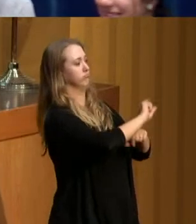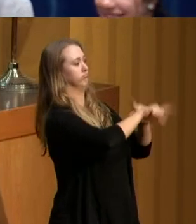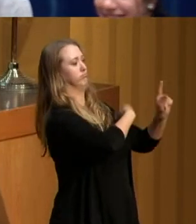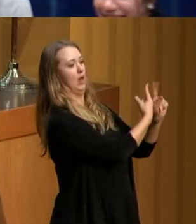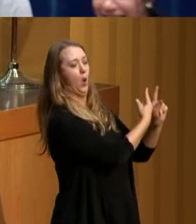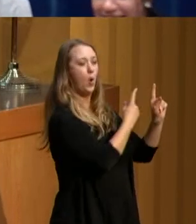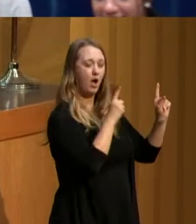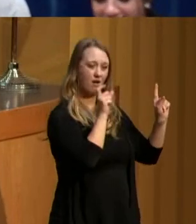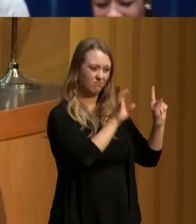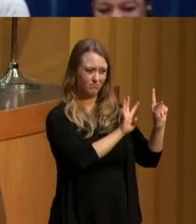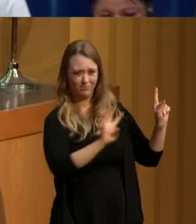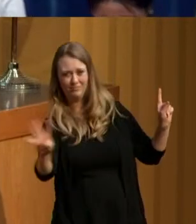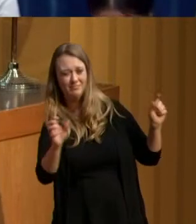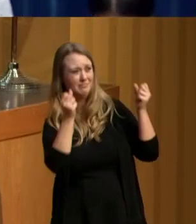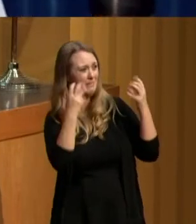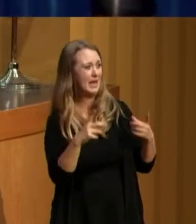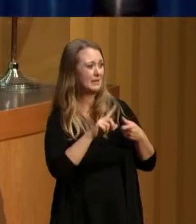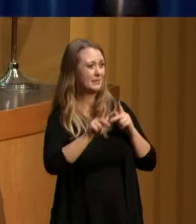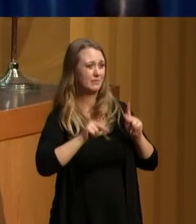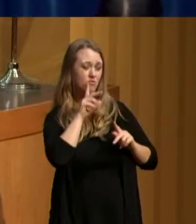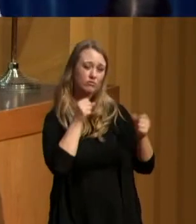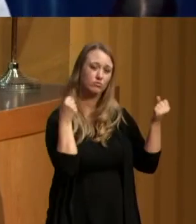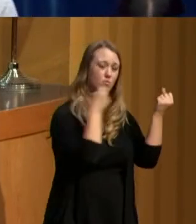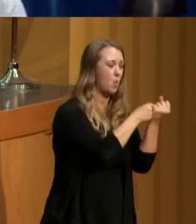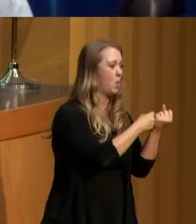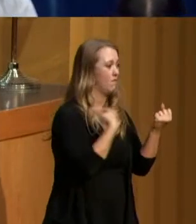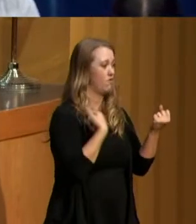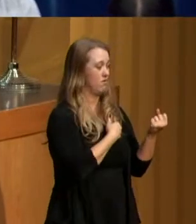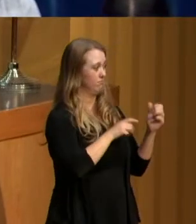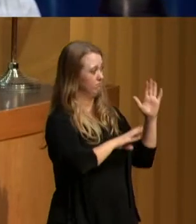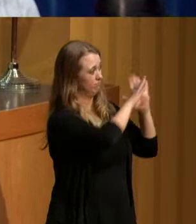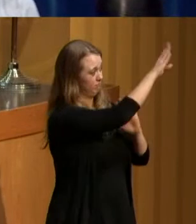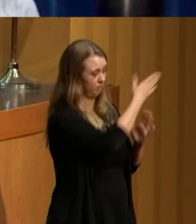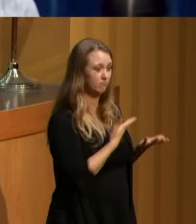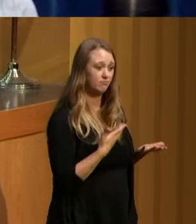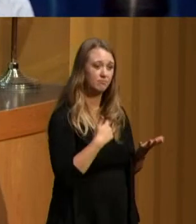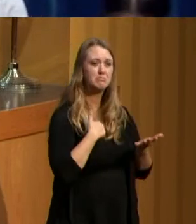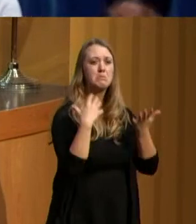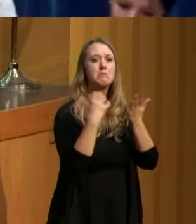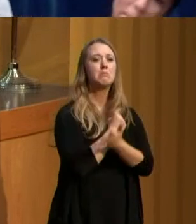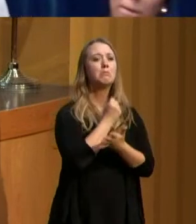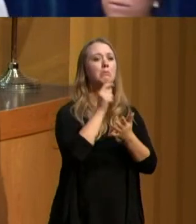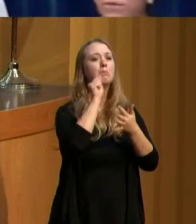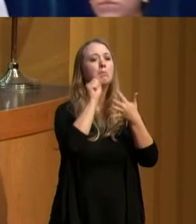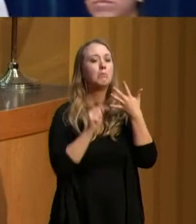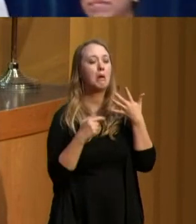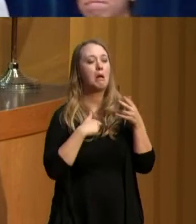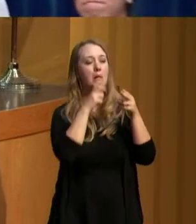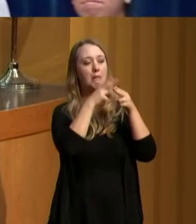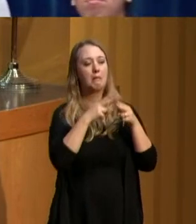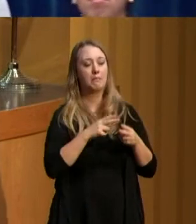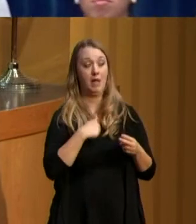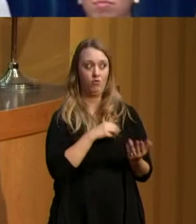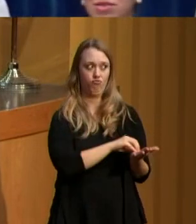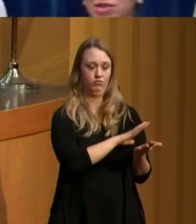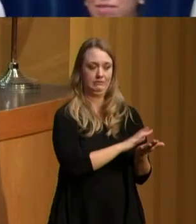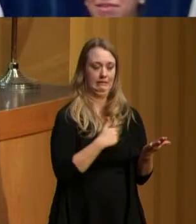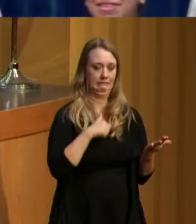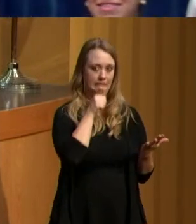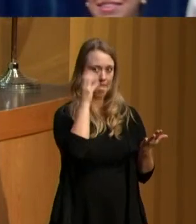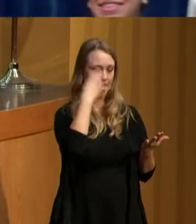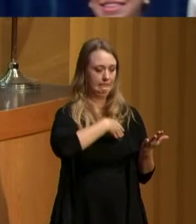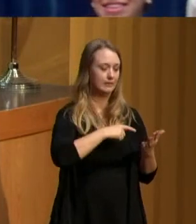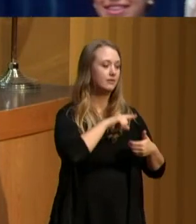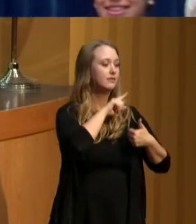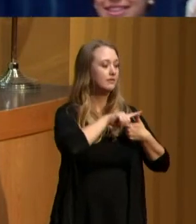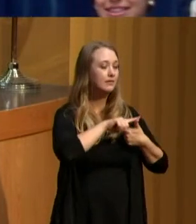give us the opportunity to play and to be successful. And I'll just take a little time here to go through, and I wrote them down, so I hope I don't miss anybody. But I'll